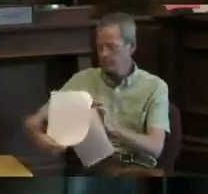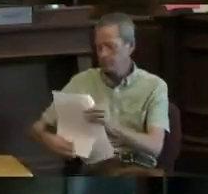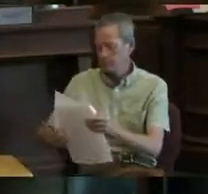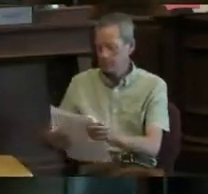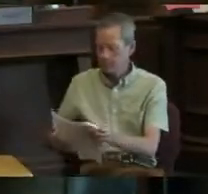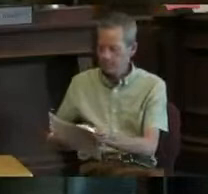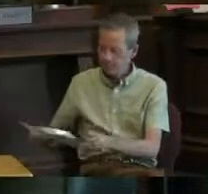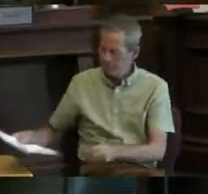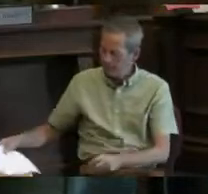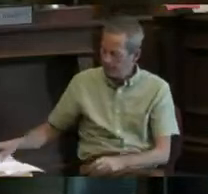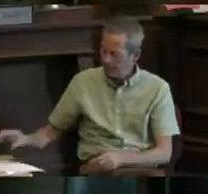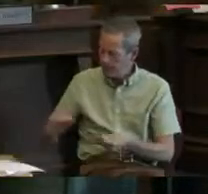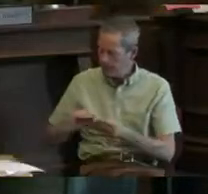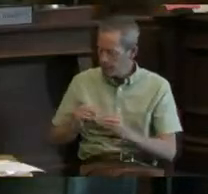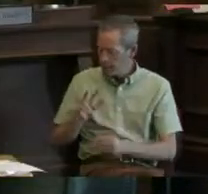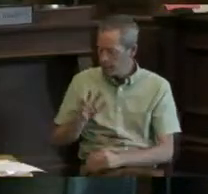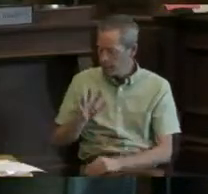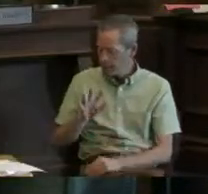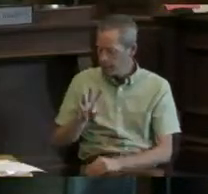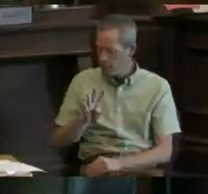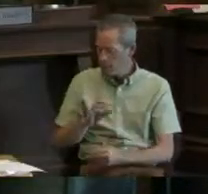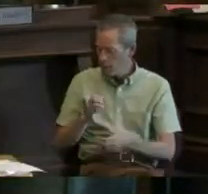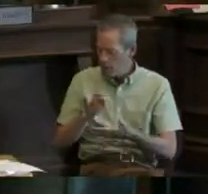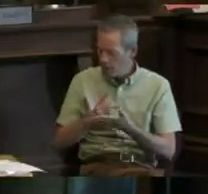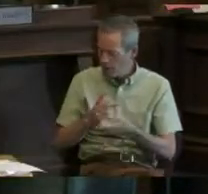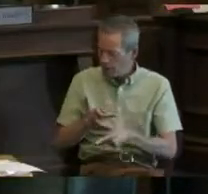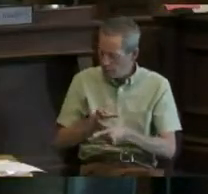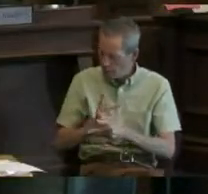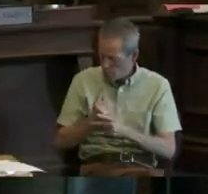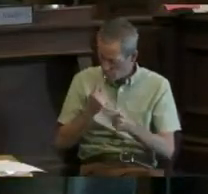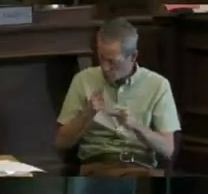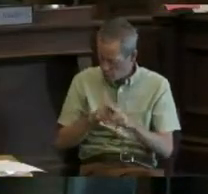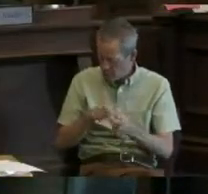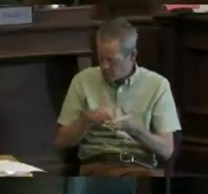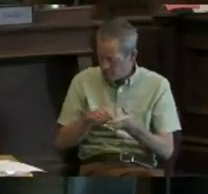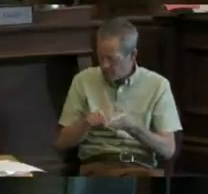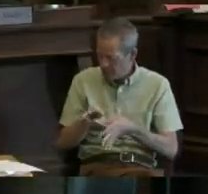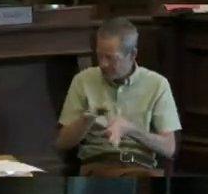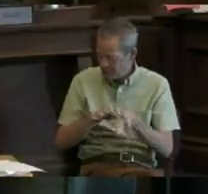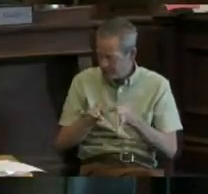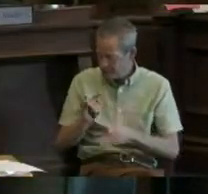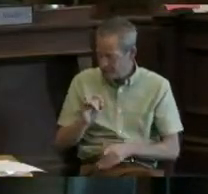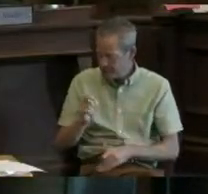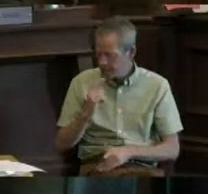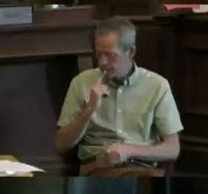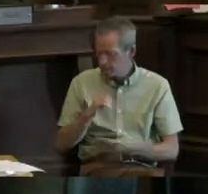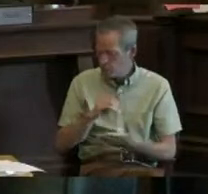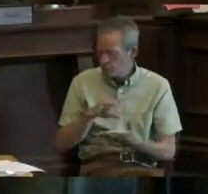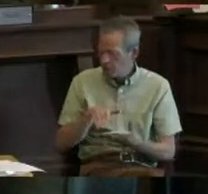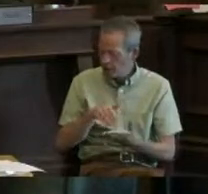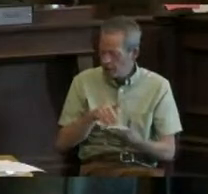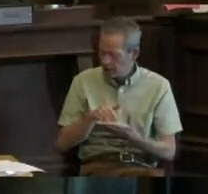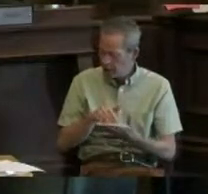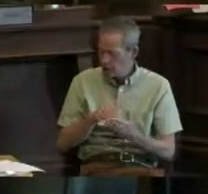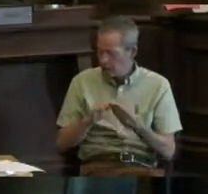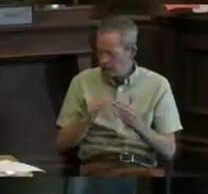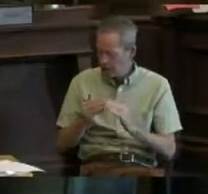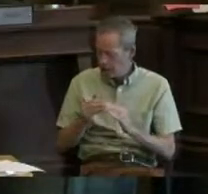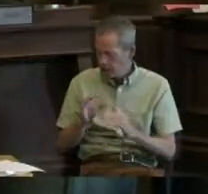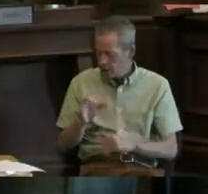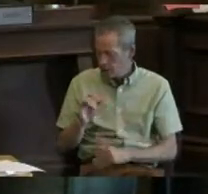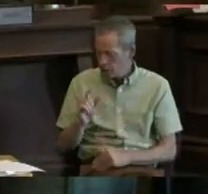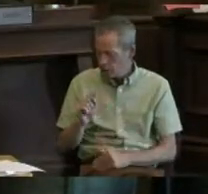Introductory number 354, authorize a loan agreement and payment in lieu of taxes for the Center City Courtyard Affordable Housing